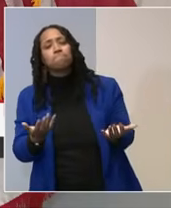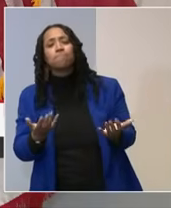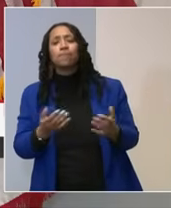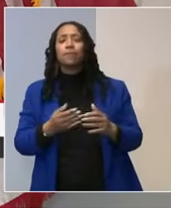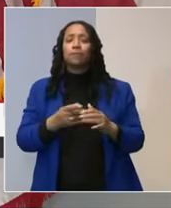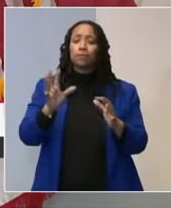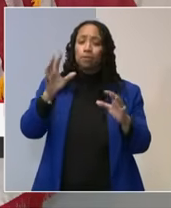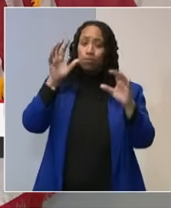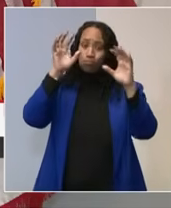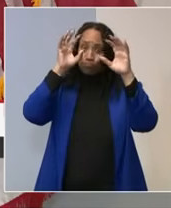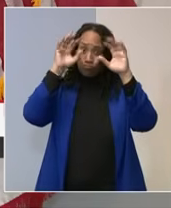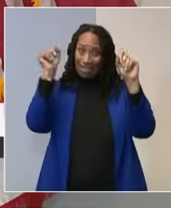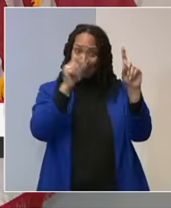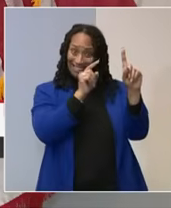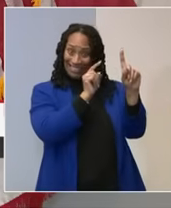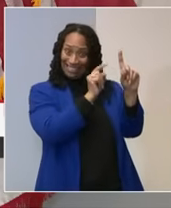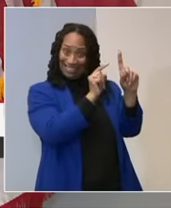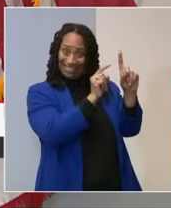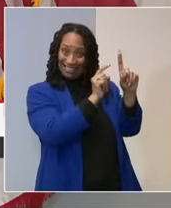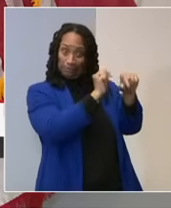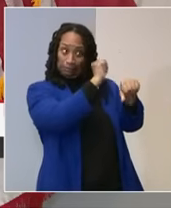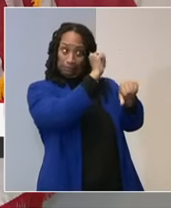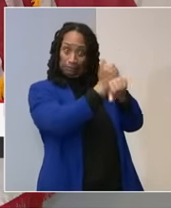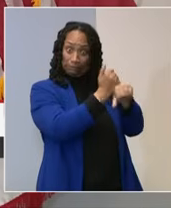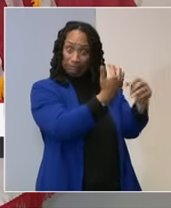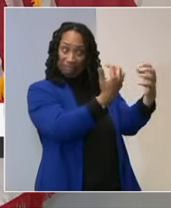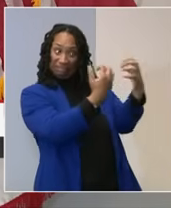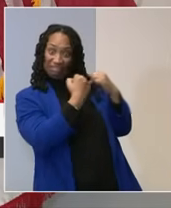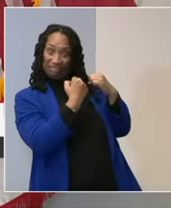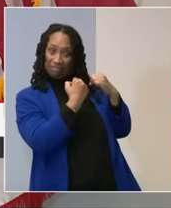we got out of it. Yeah.